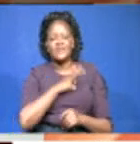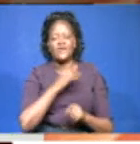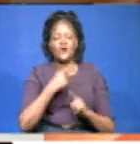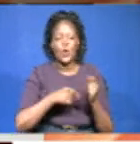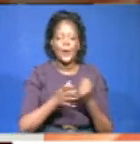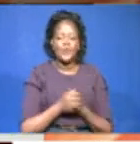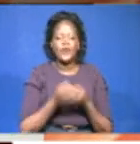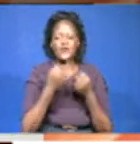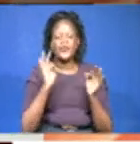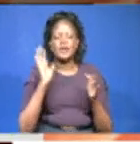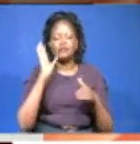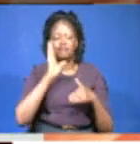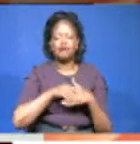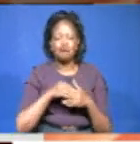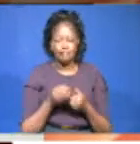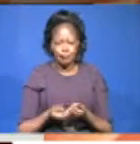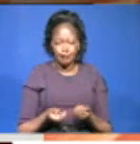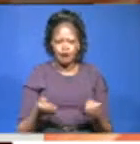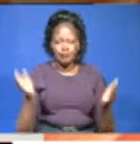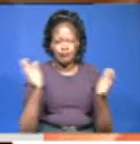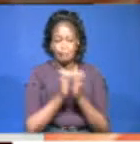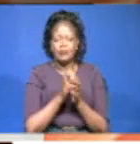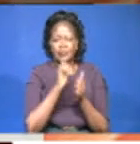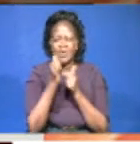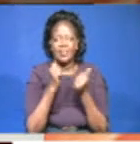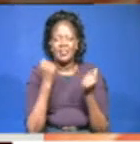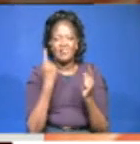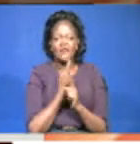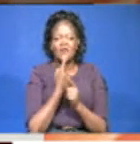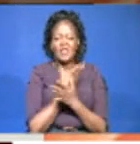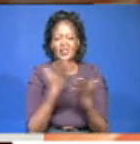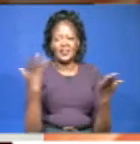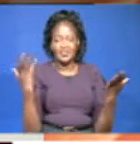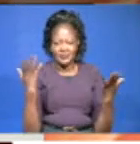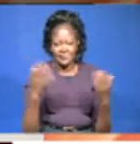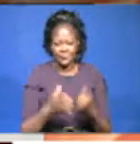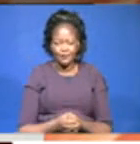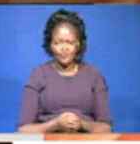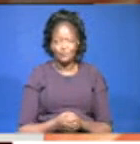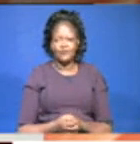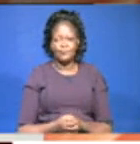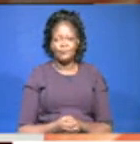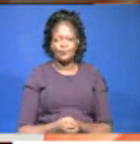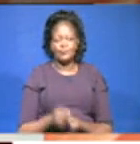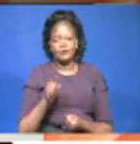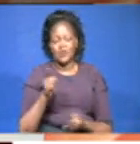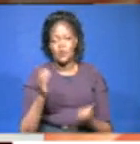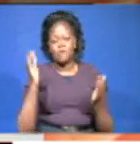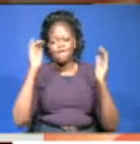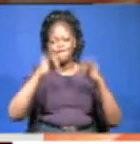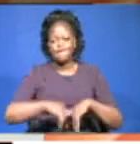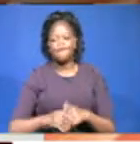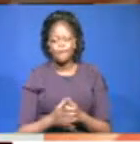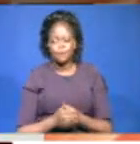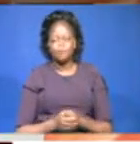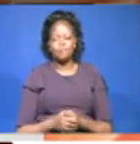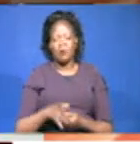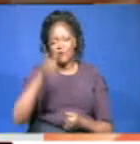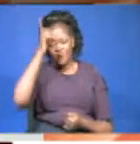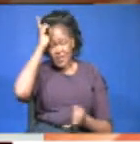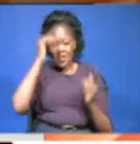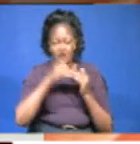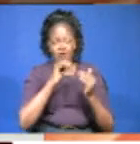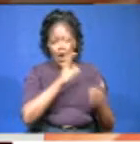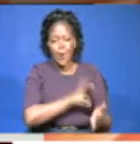free sanitary towels and other assorted menstrual health products. The charity event dubbed Mashinani Empowerment. The